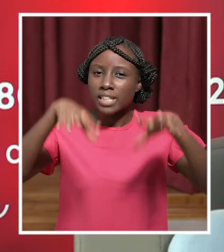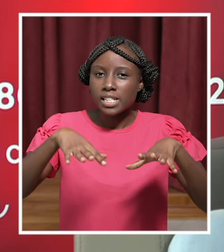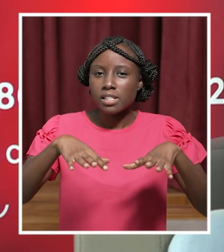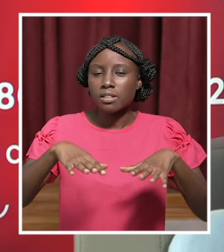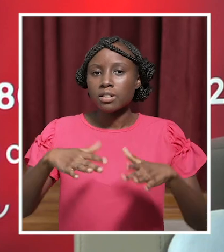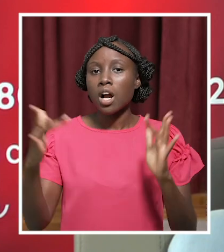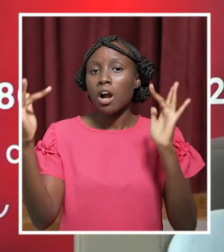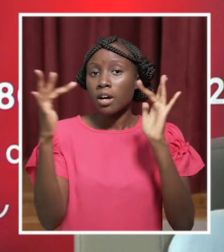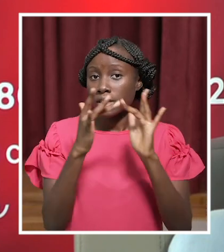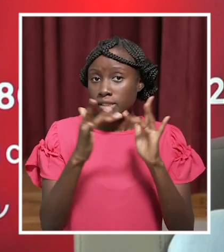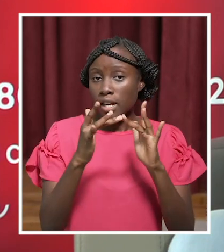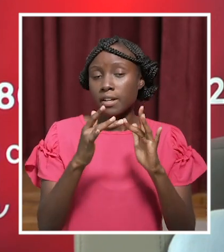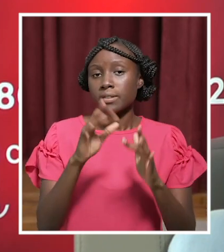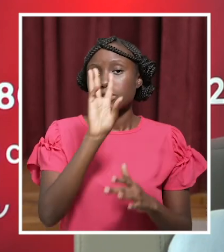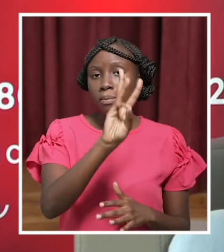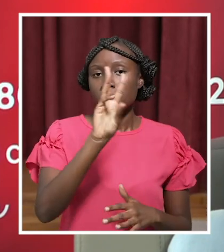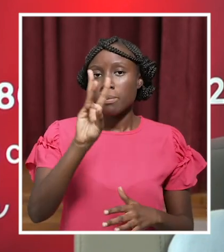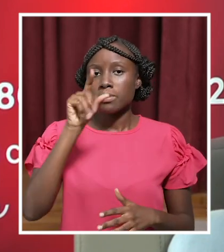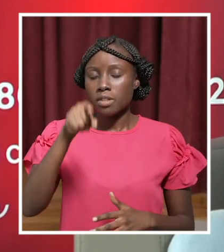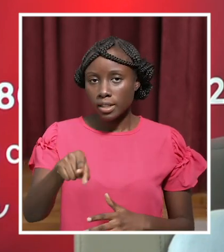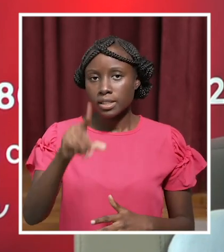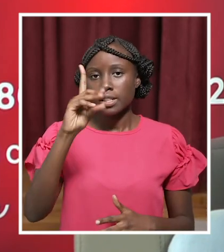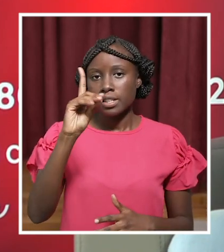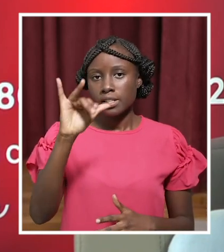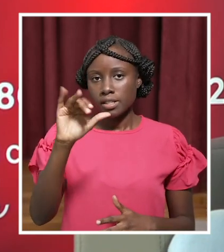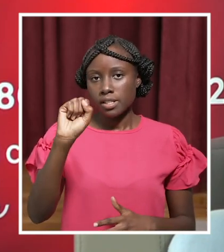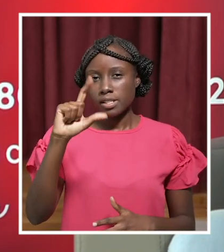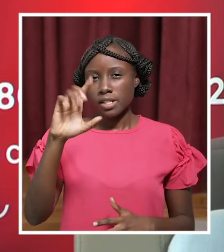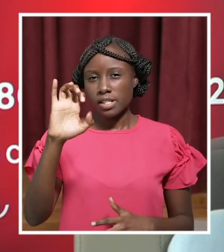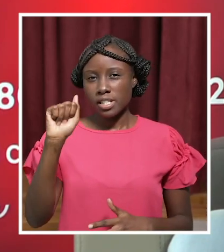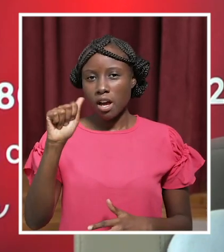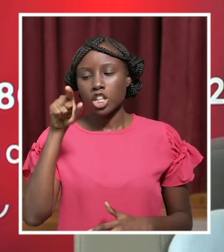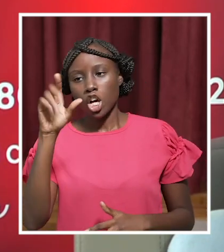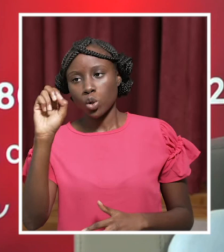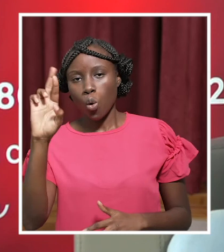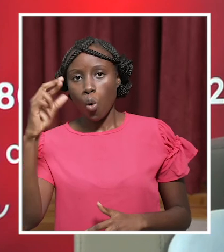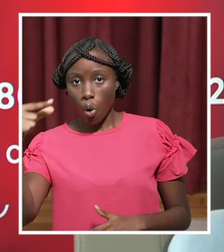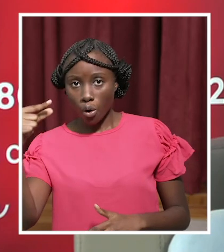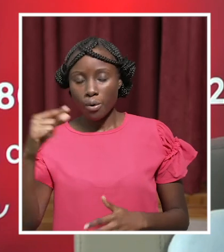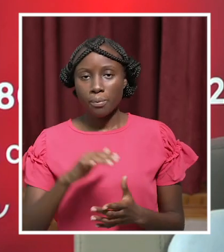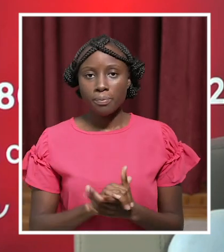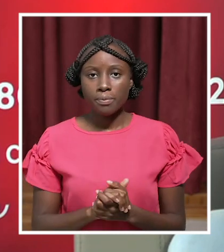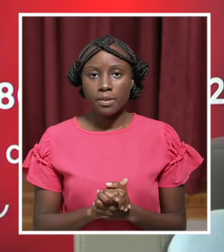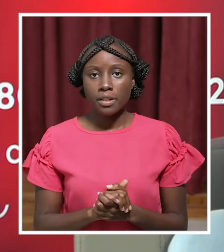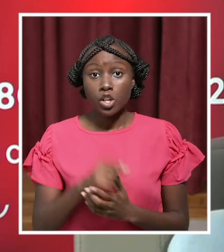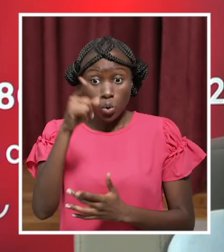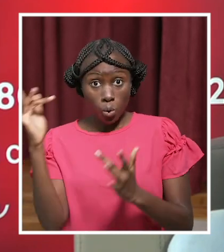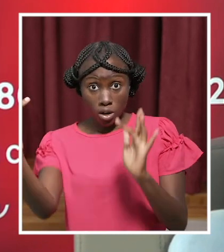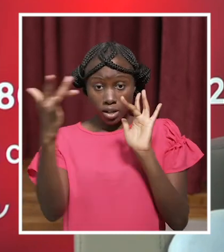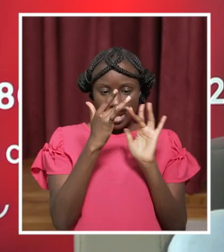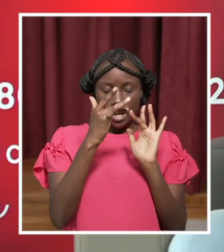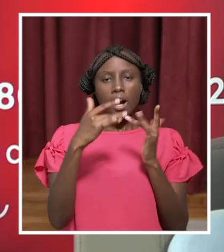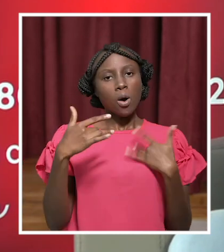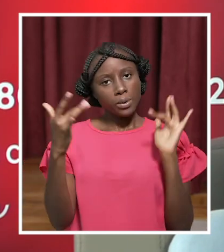website, dyslexiatt.org, and get some more information and see if we can reach out to us, and we'll reach out to you, of course.